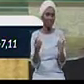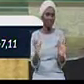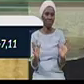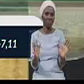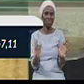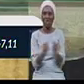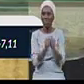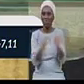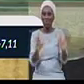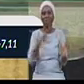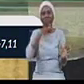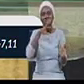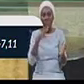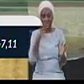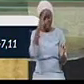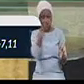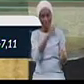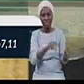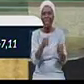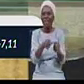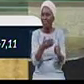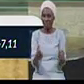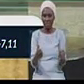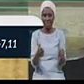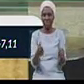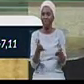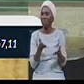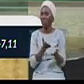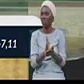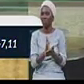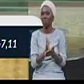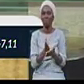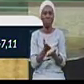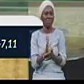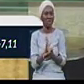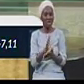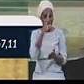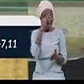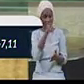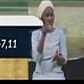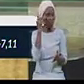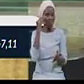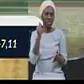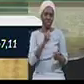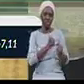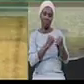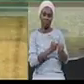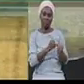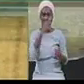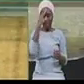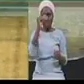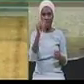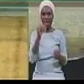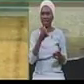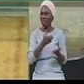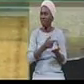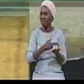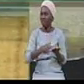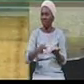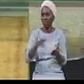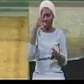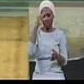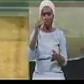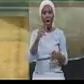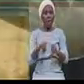everything properly. A courageous man, a conscientious man, a righteous man. But all the same, when it came